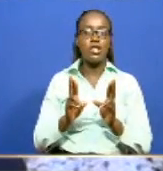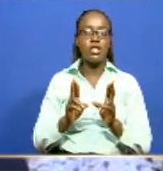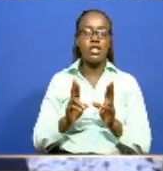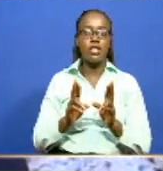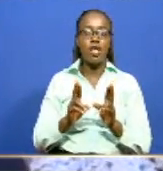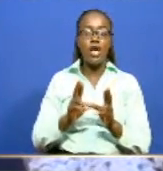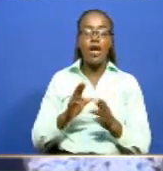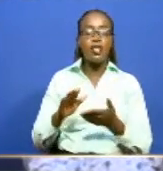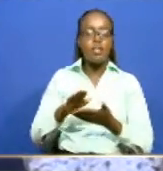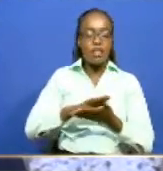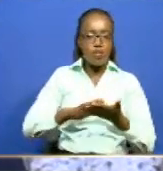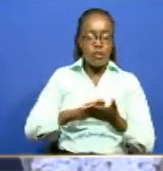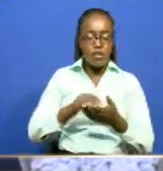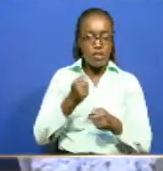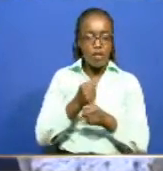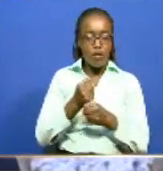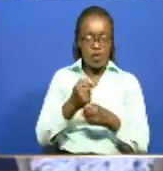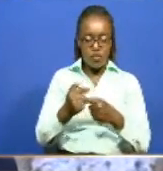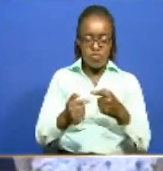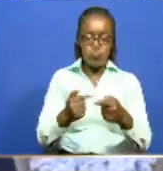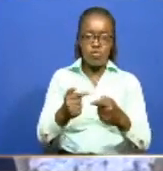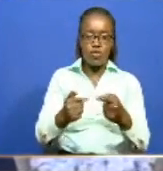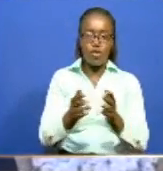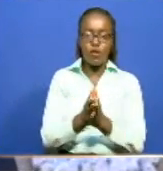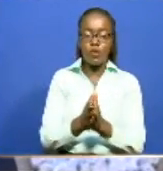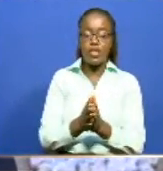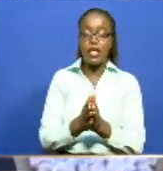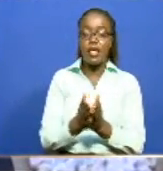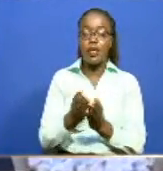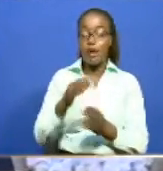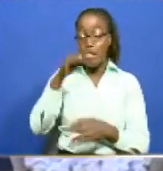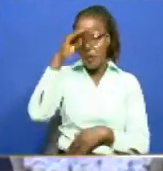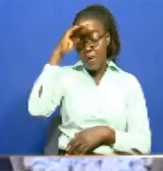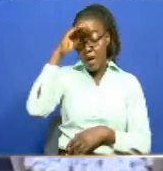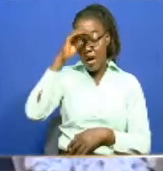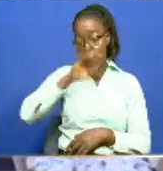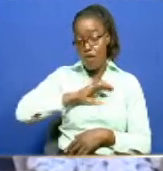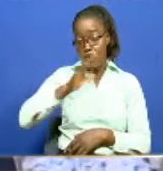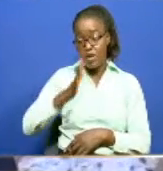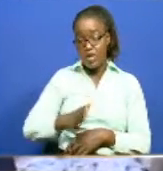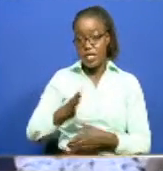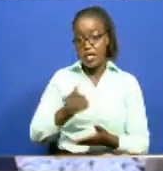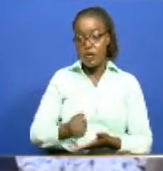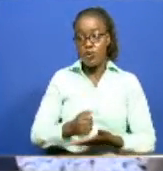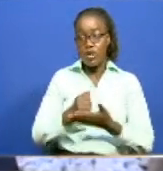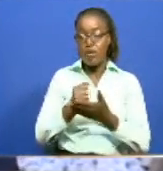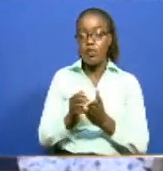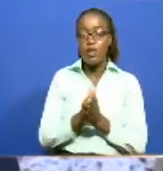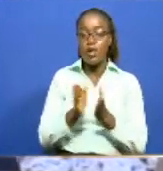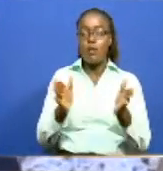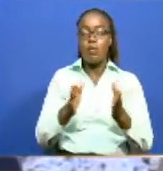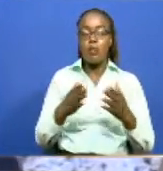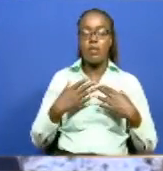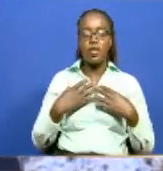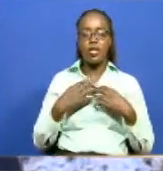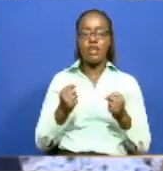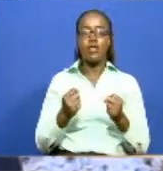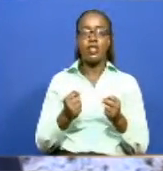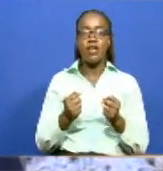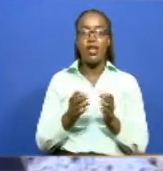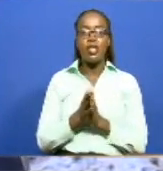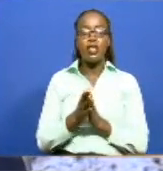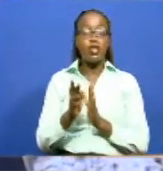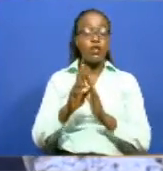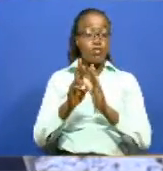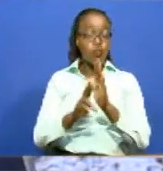working protocol with the bar owners, and we are helping them with our public health to work out the containment